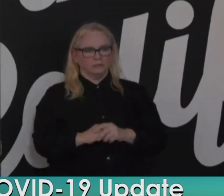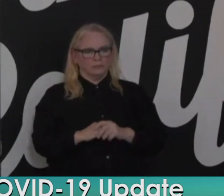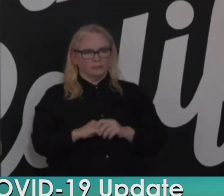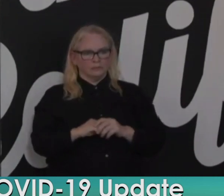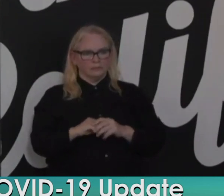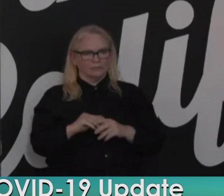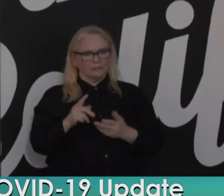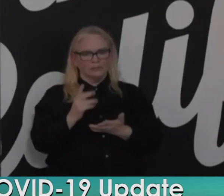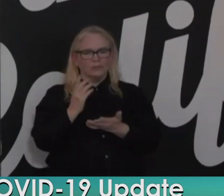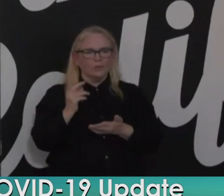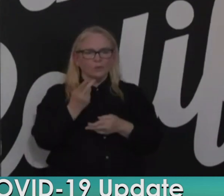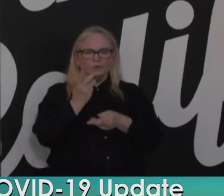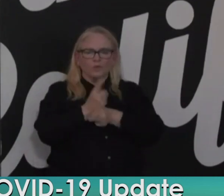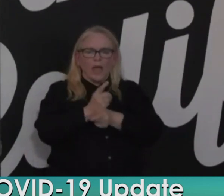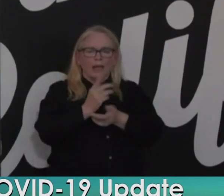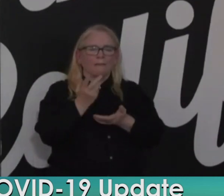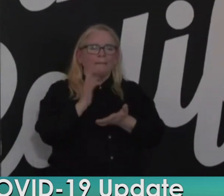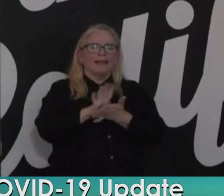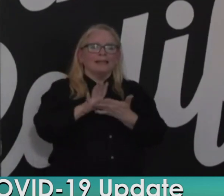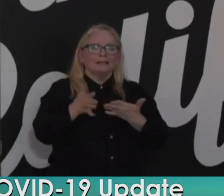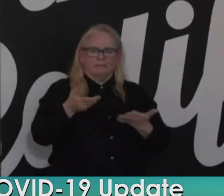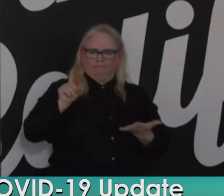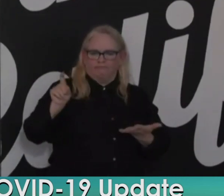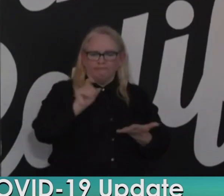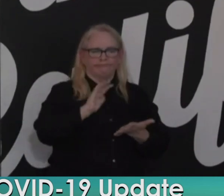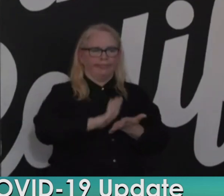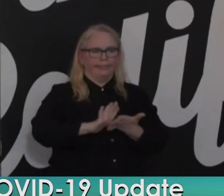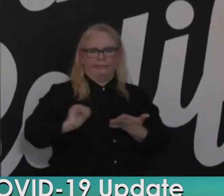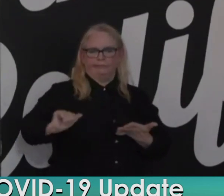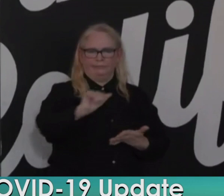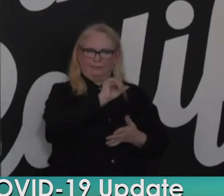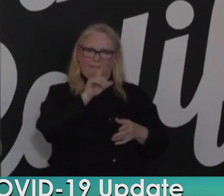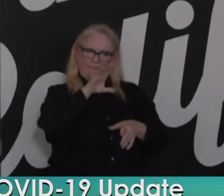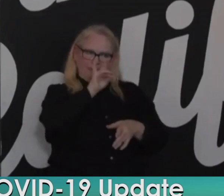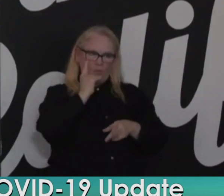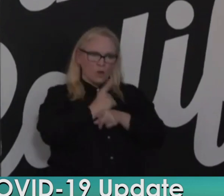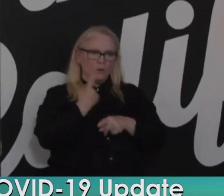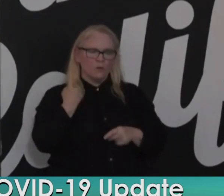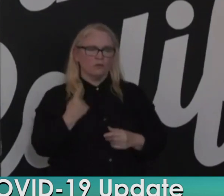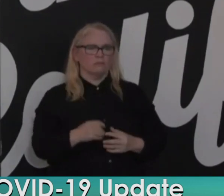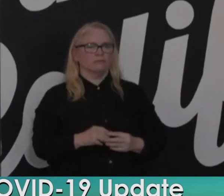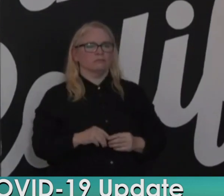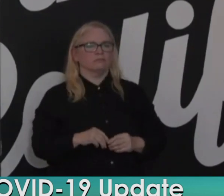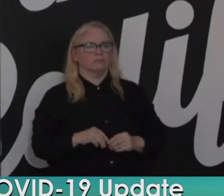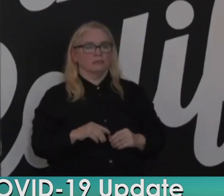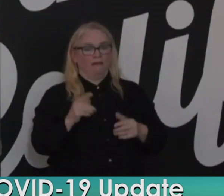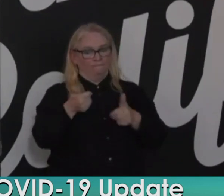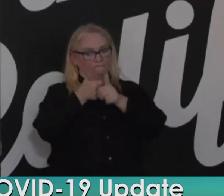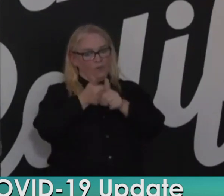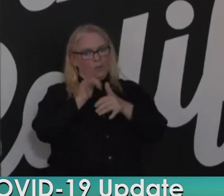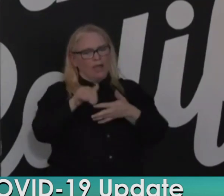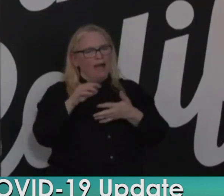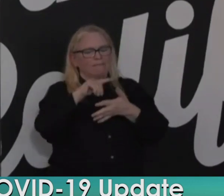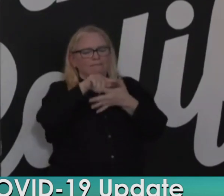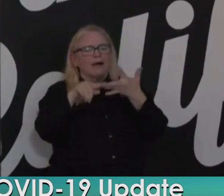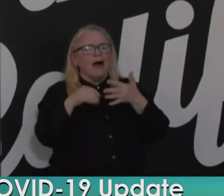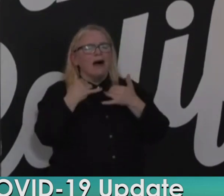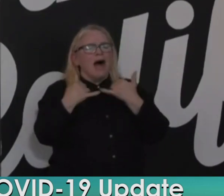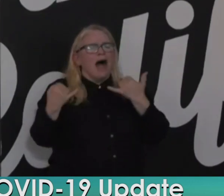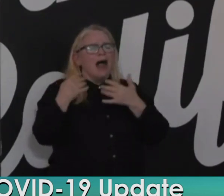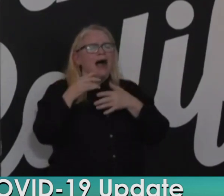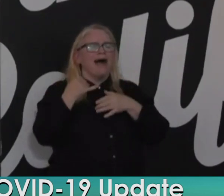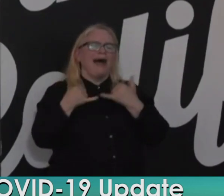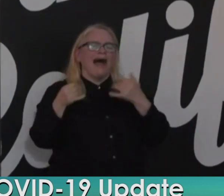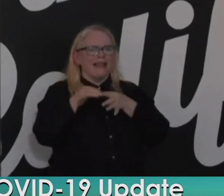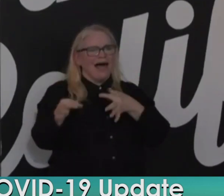our retail spaces. We do all of that, And the governor will then be in the position, we